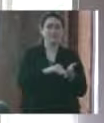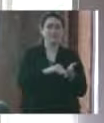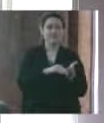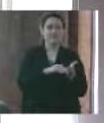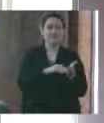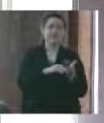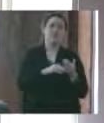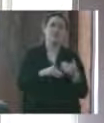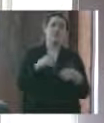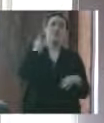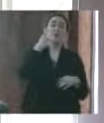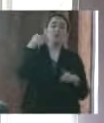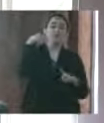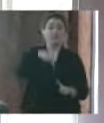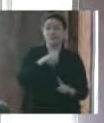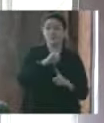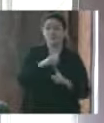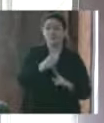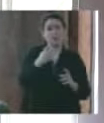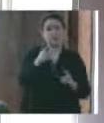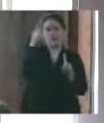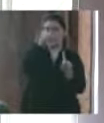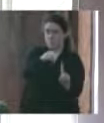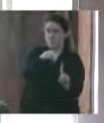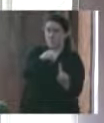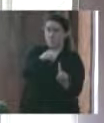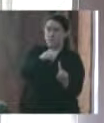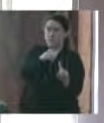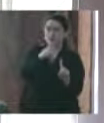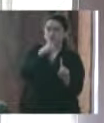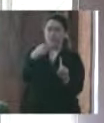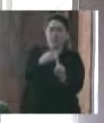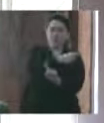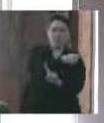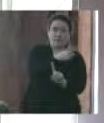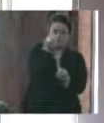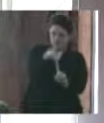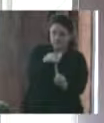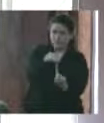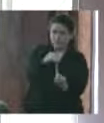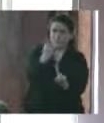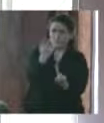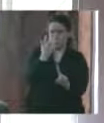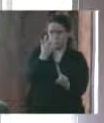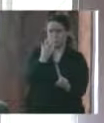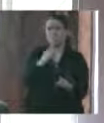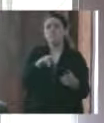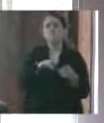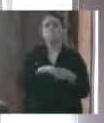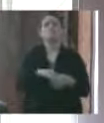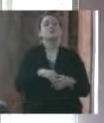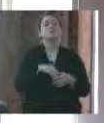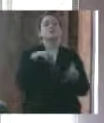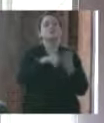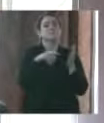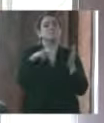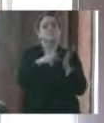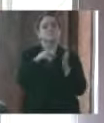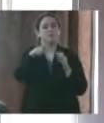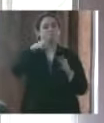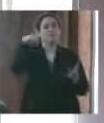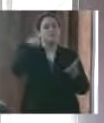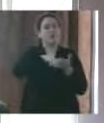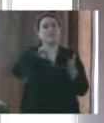this case, the tiger, I wanted us to meet in public again, to recognize another step in the partnership between